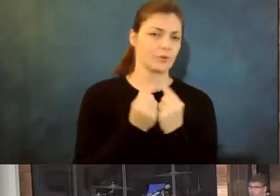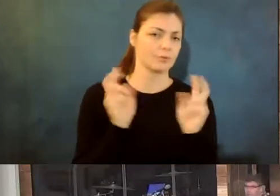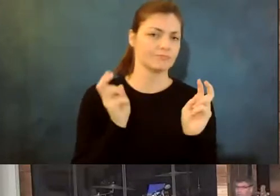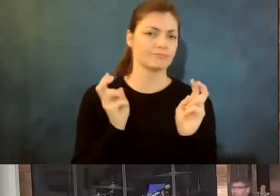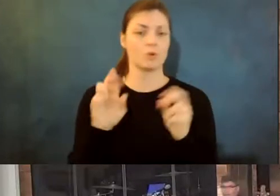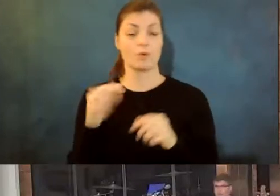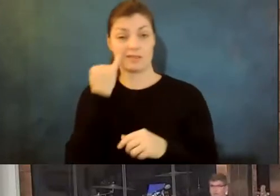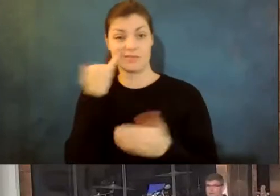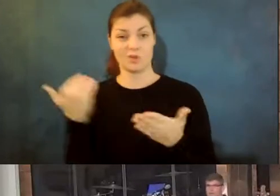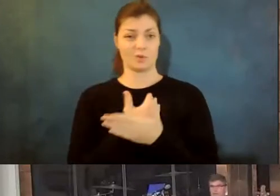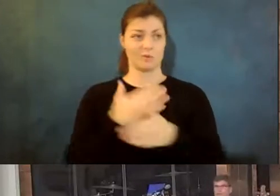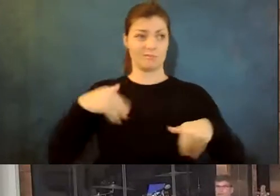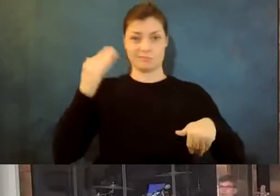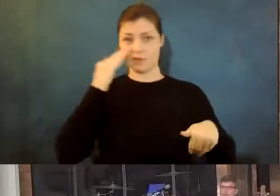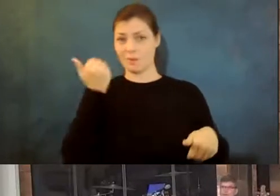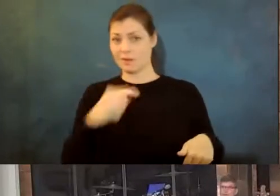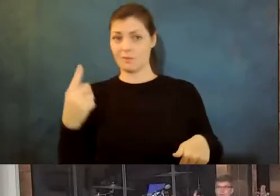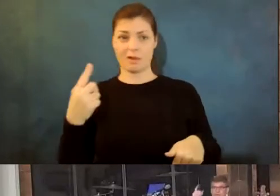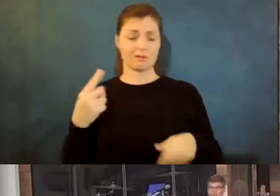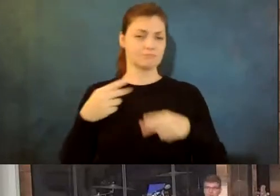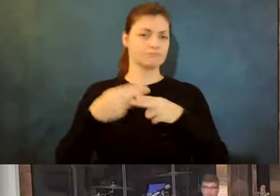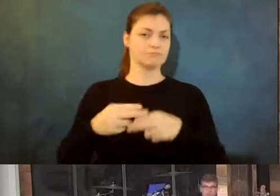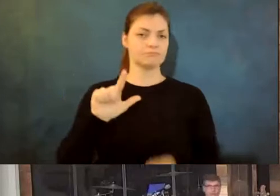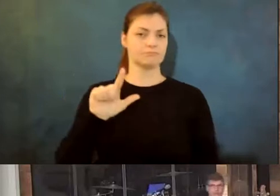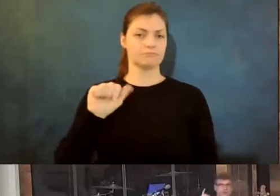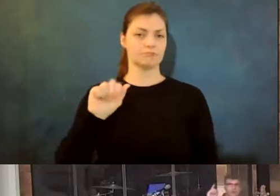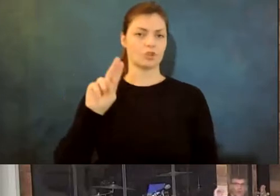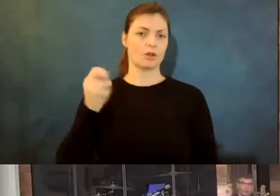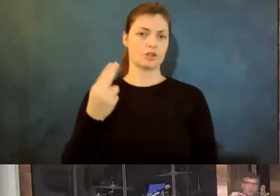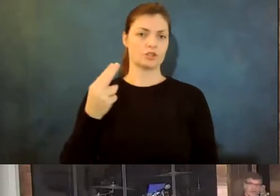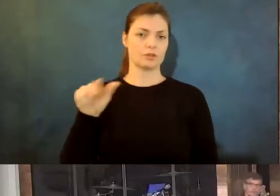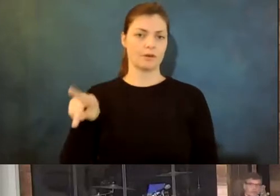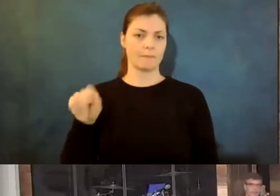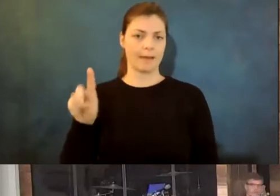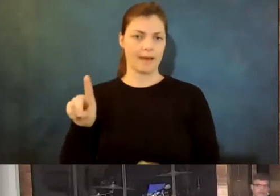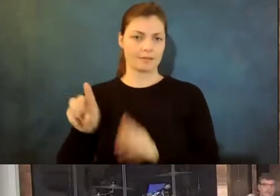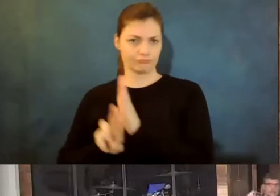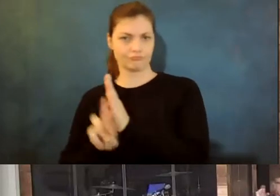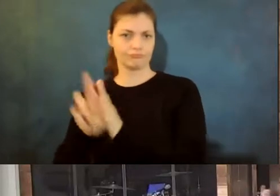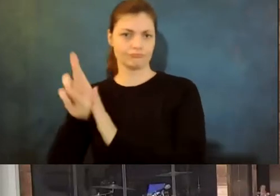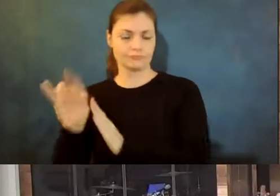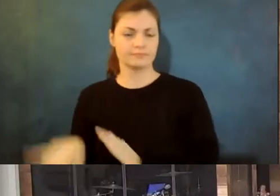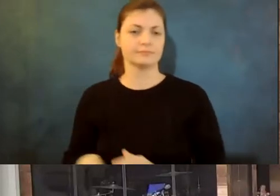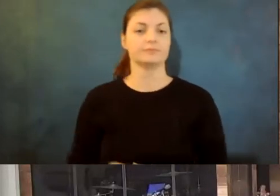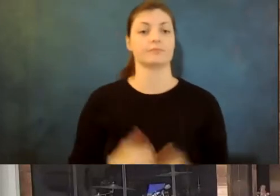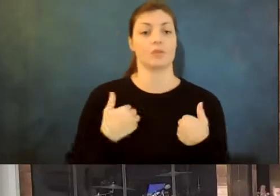new and you don't know anybody and you want to get in a connect group. There's information out there. There are two classes starting today,